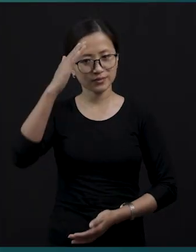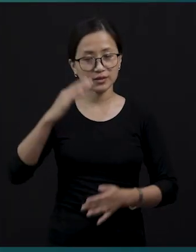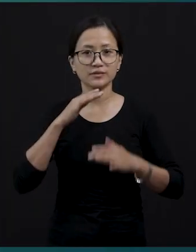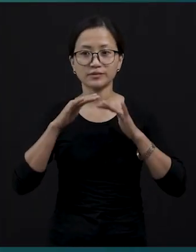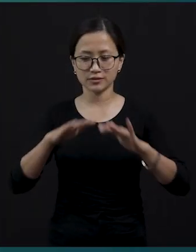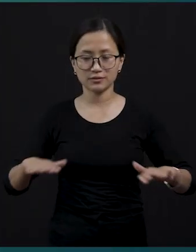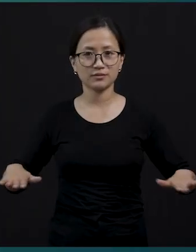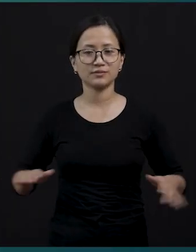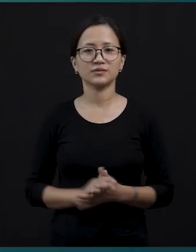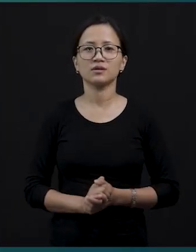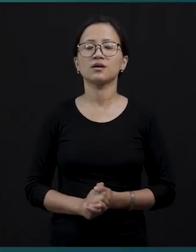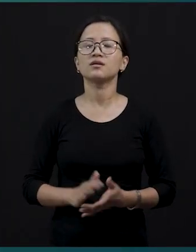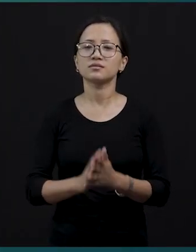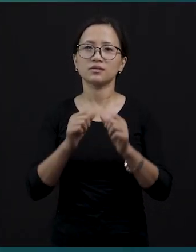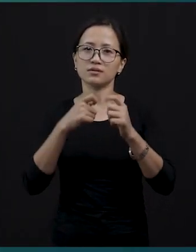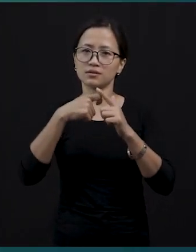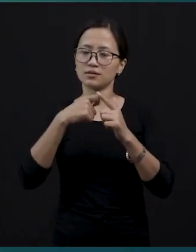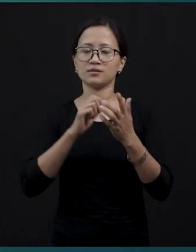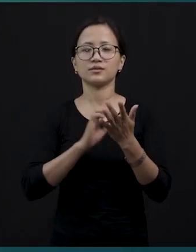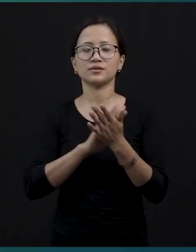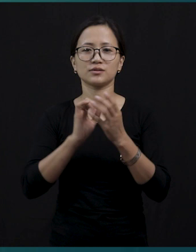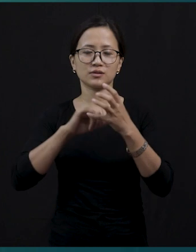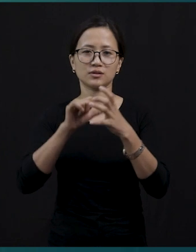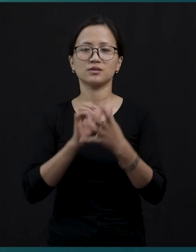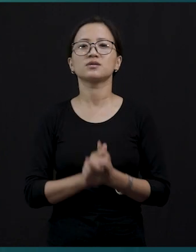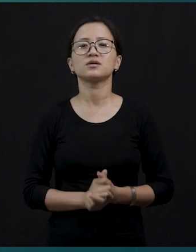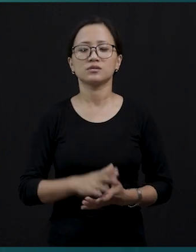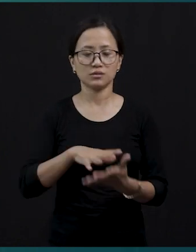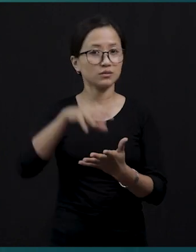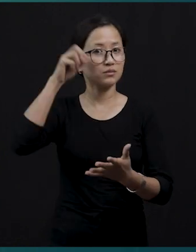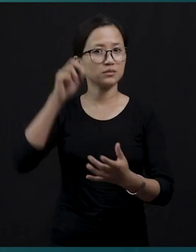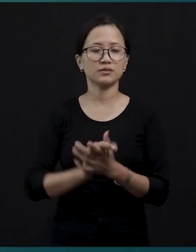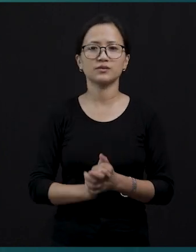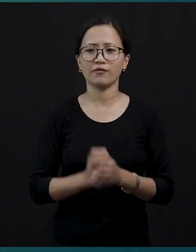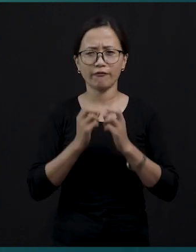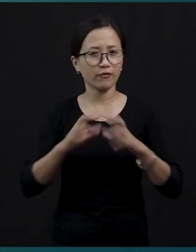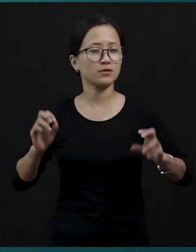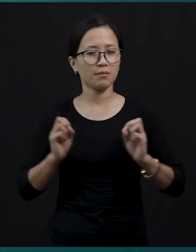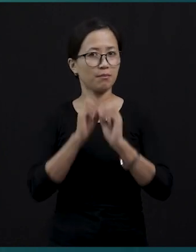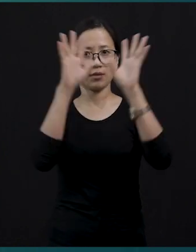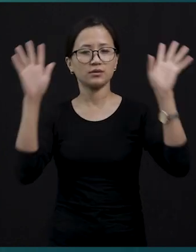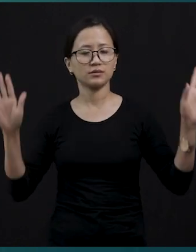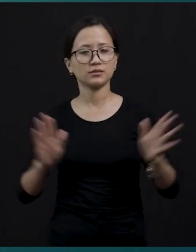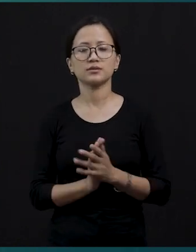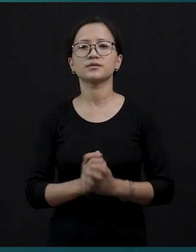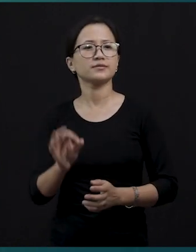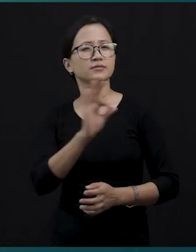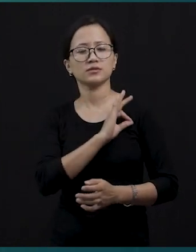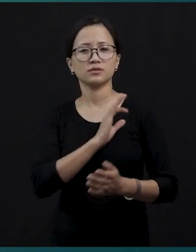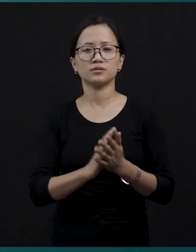Hello, children. This is Alkasha, and then today we are going to learn one of the very amazing and interesting